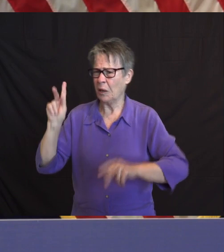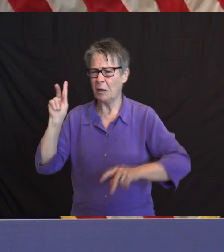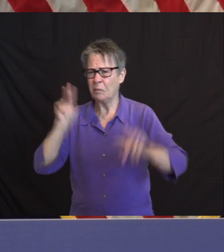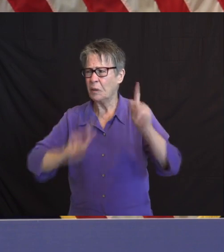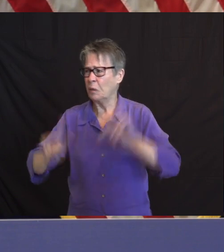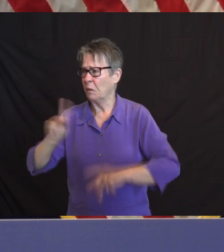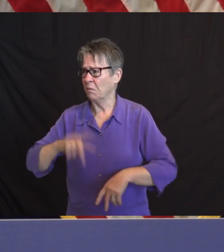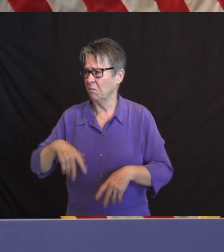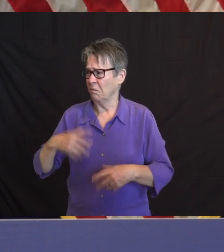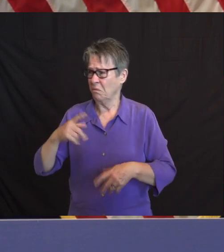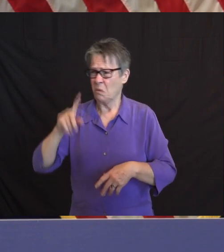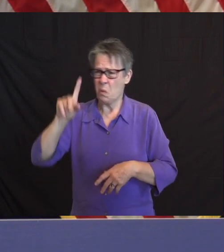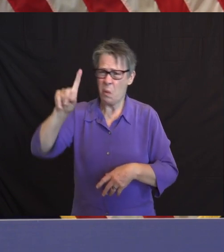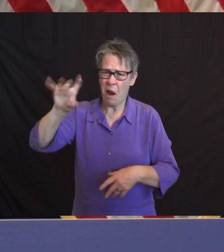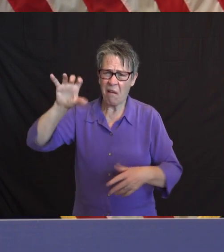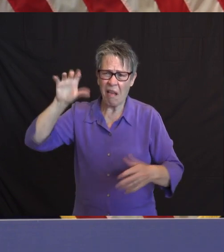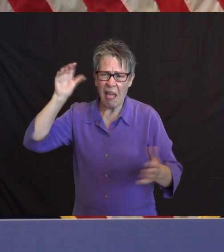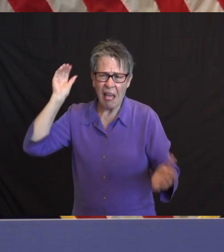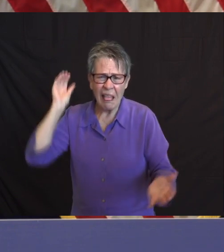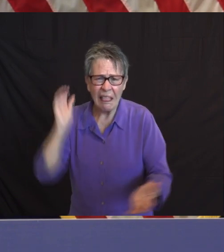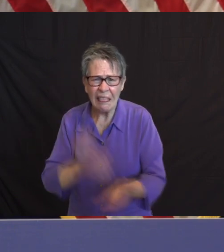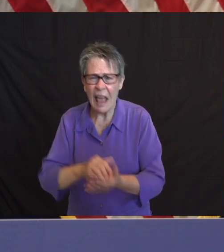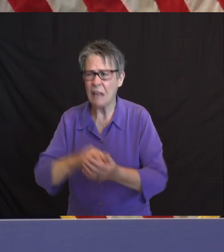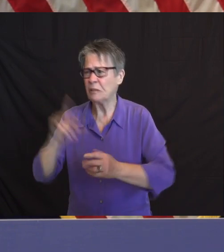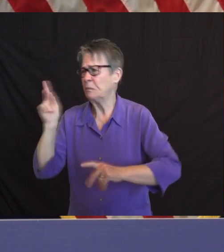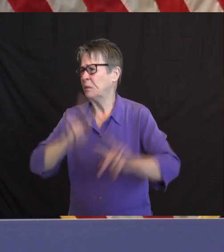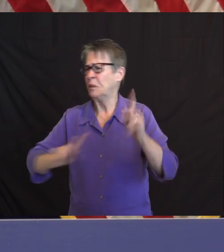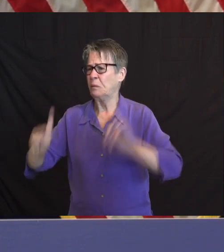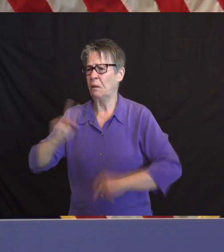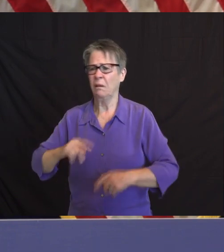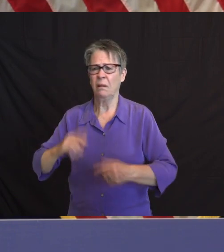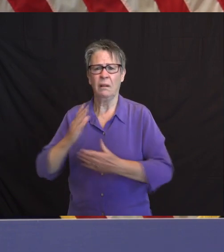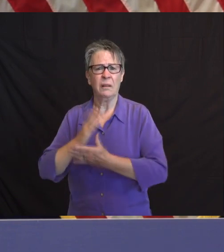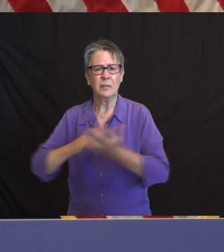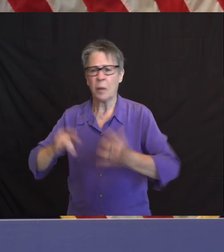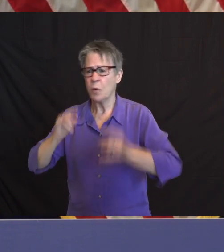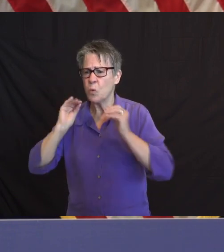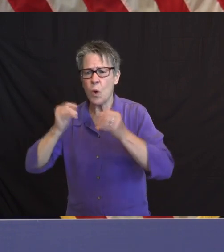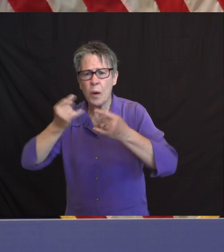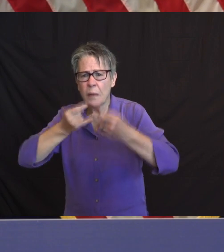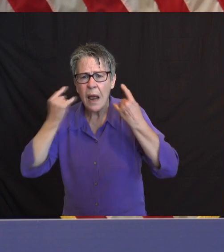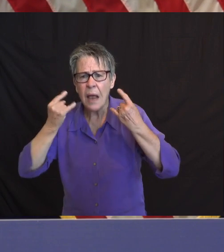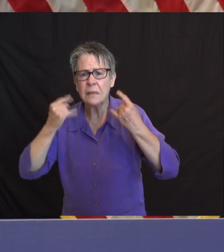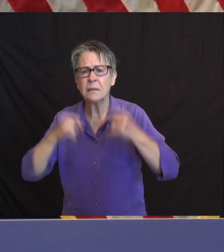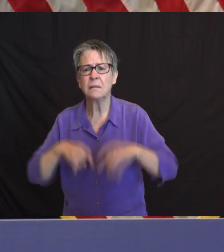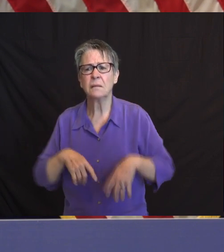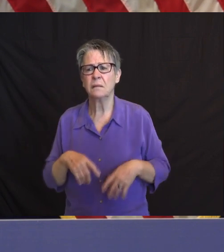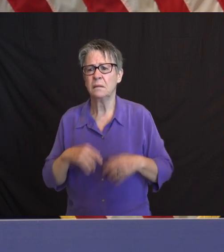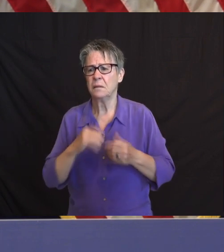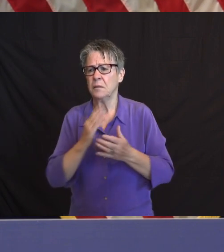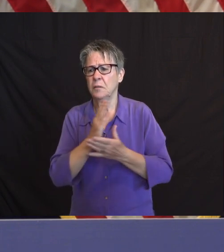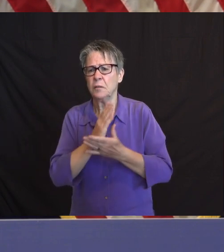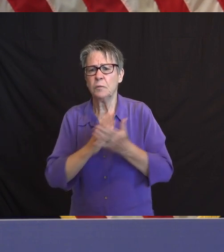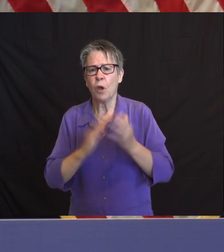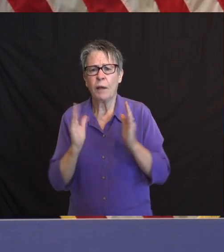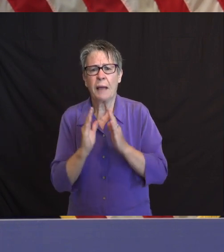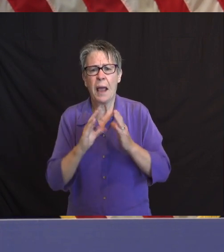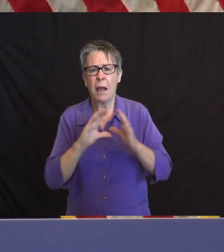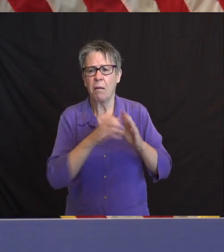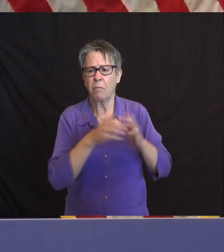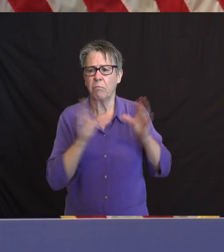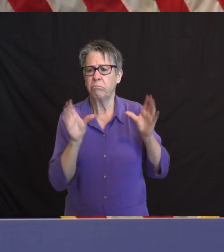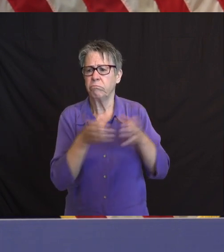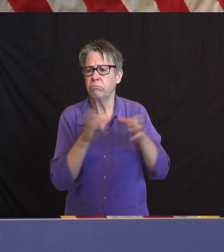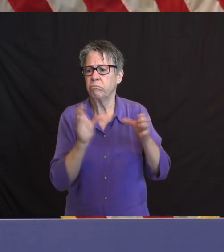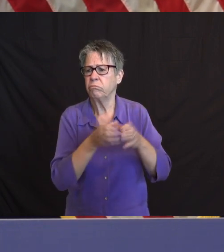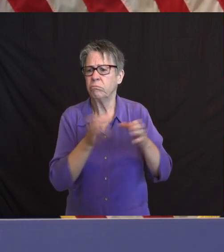without masks, being allowed, but other small gatherings that affect people's livelihoods and other things like graduations